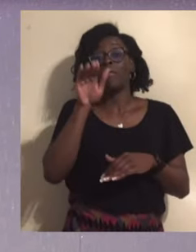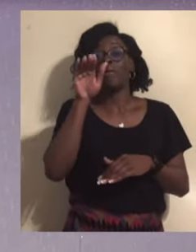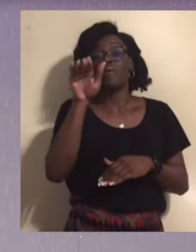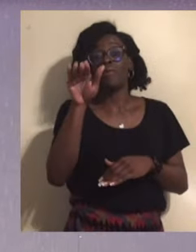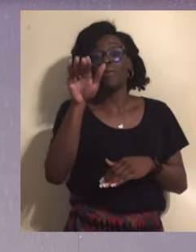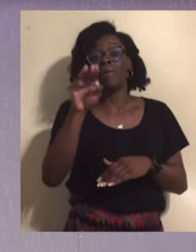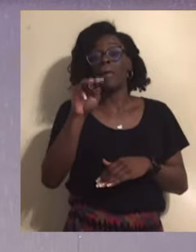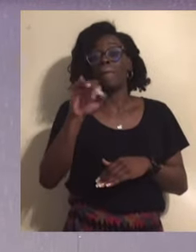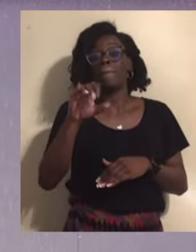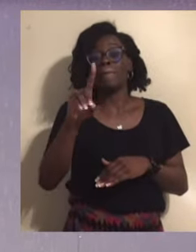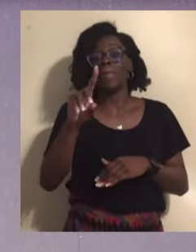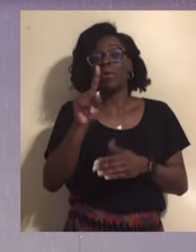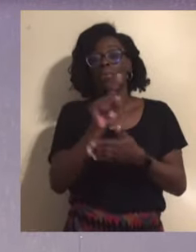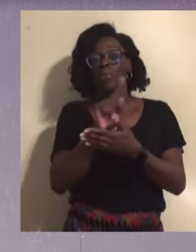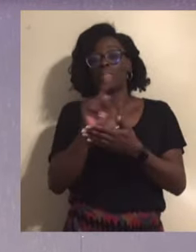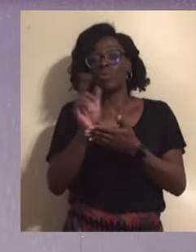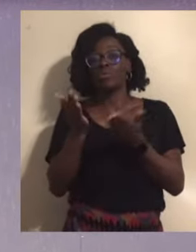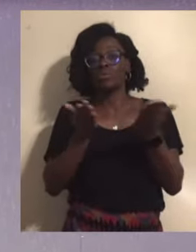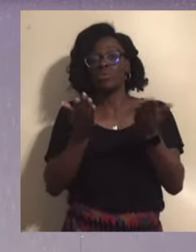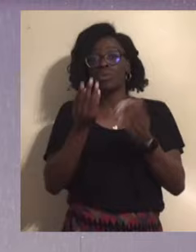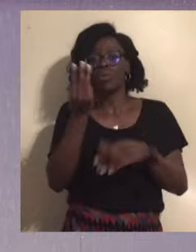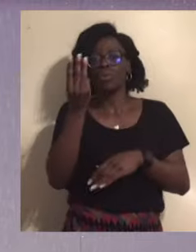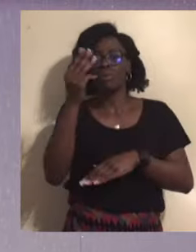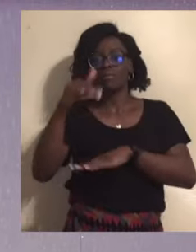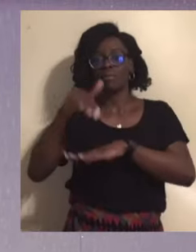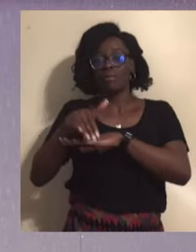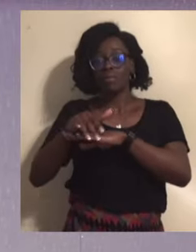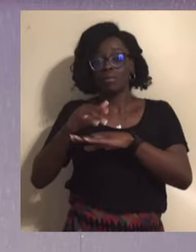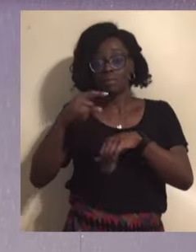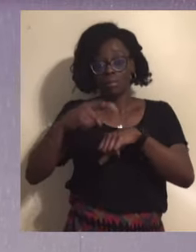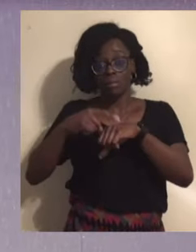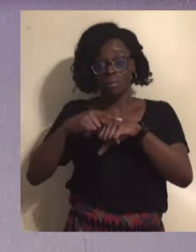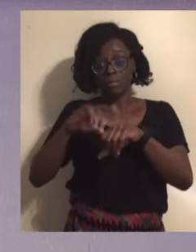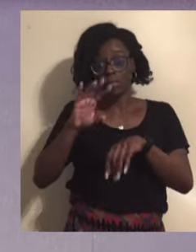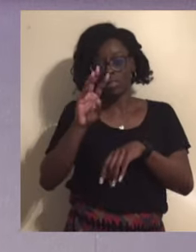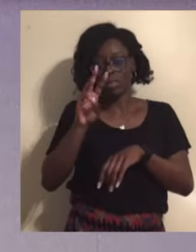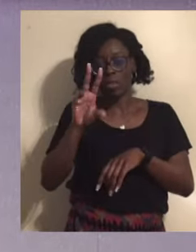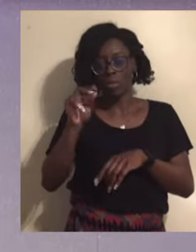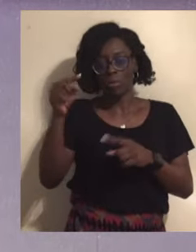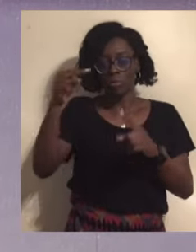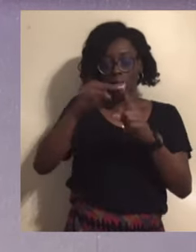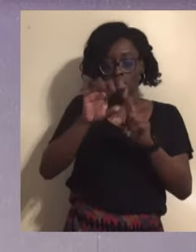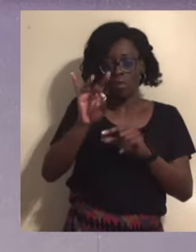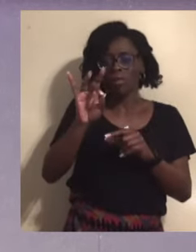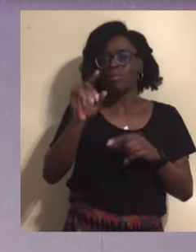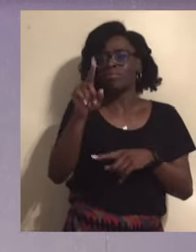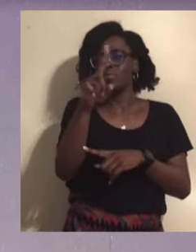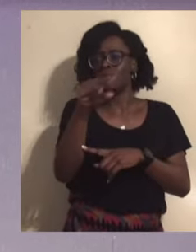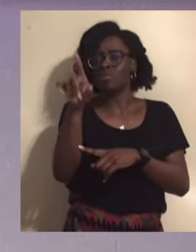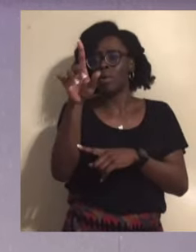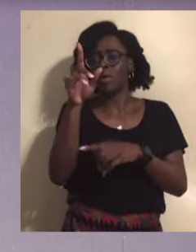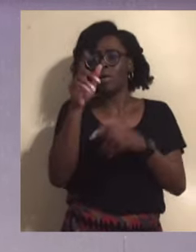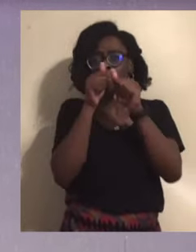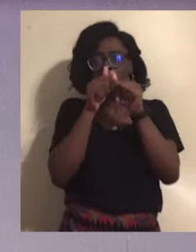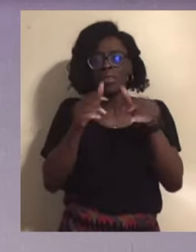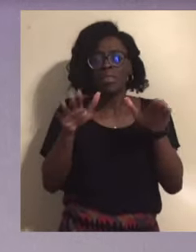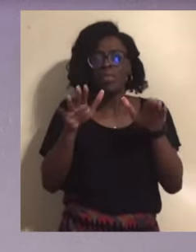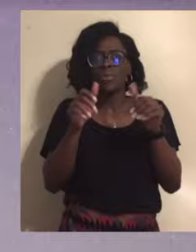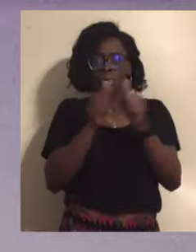night from 6:30 to 8. How many of you have been blessed by the midweek services this year?